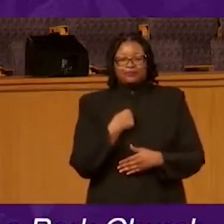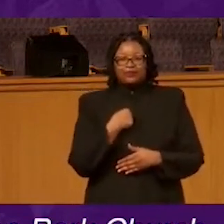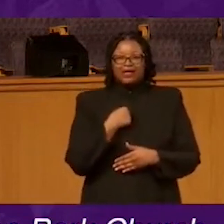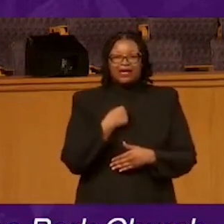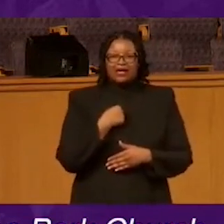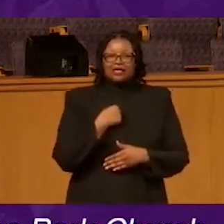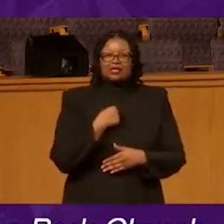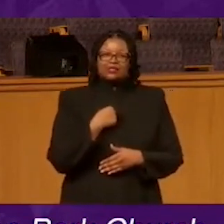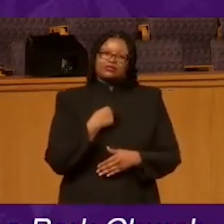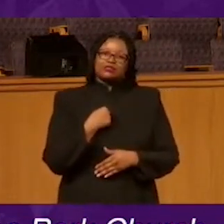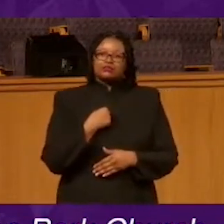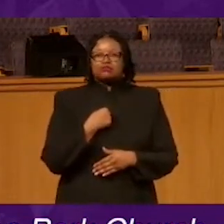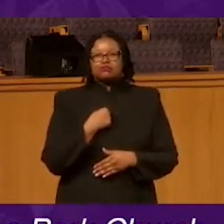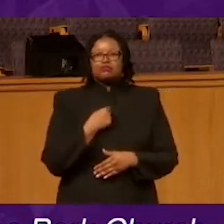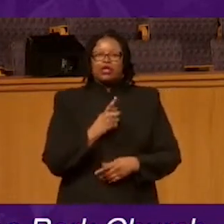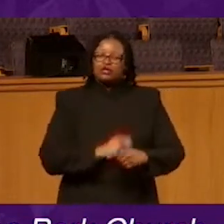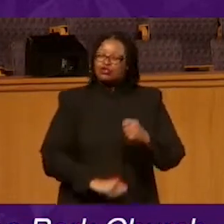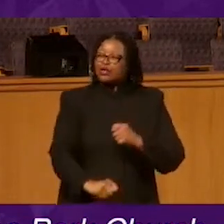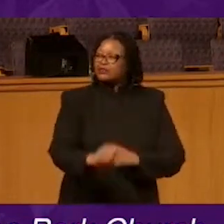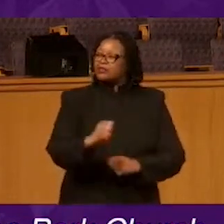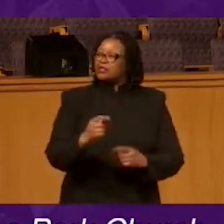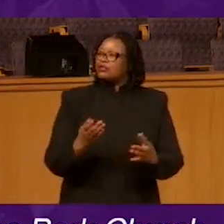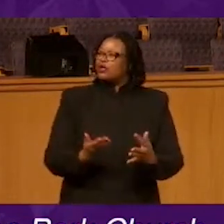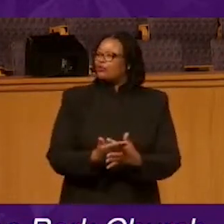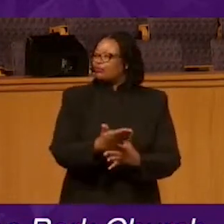transmitted through DNA.